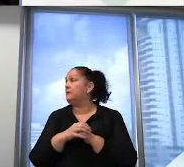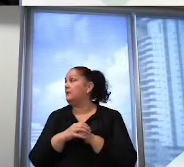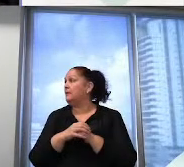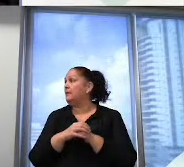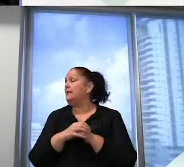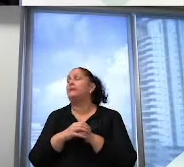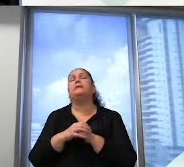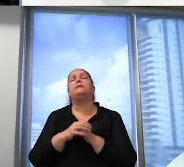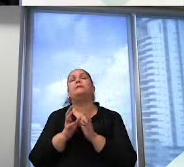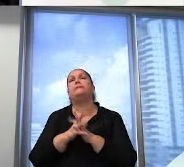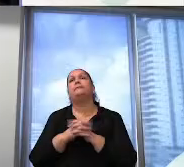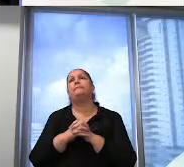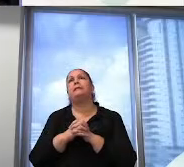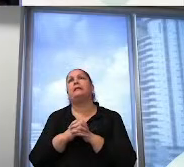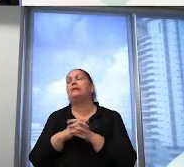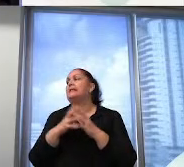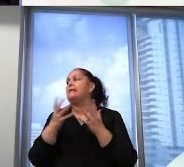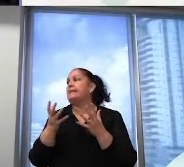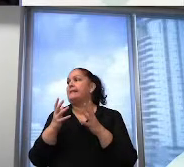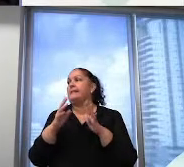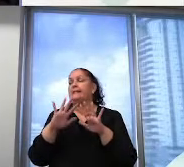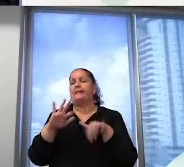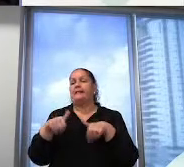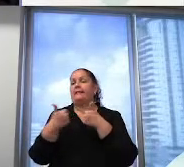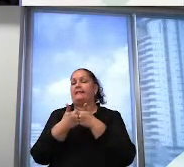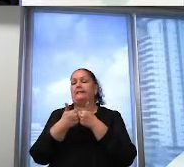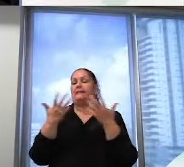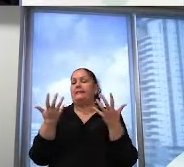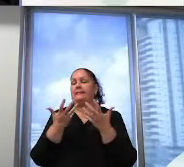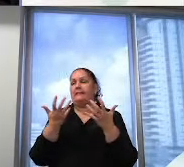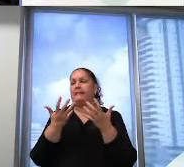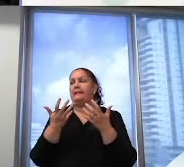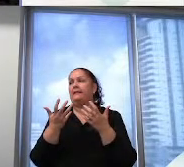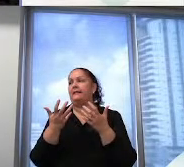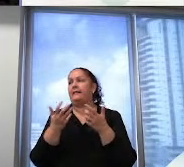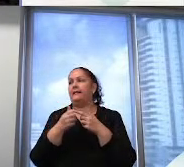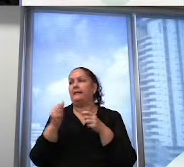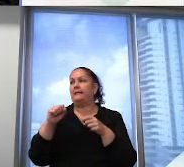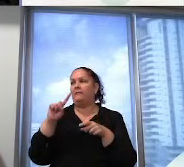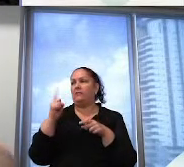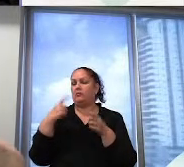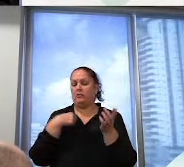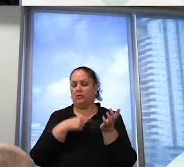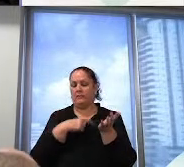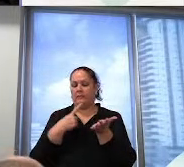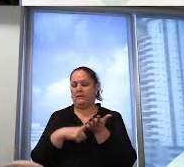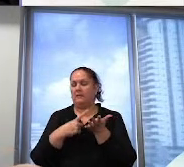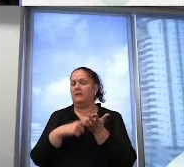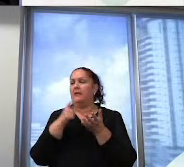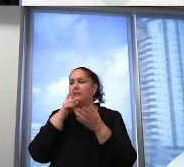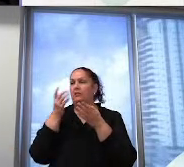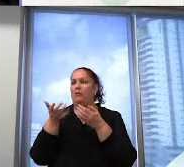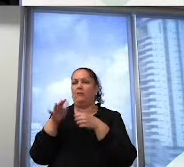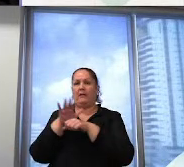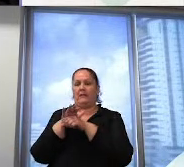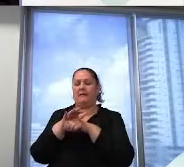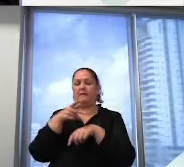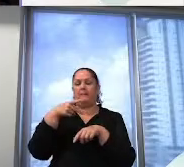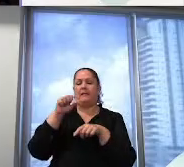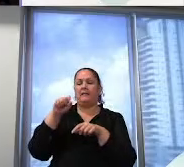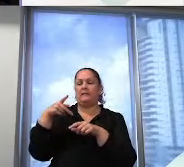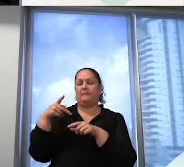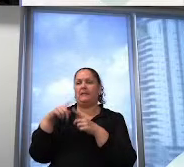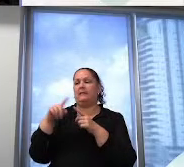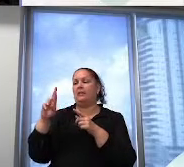If there isn't, there isn't. It's the challenge there comes about that first question we talked about and the overlap